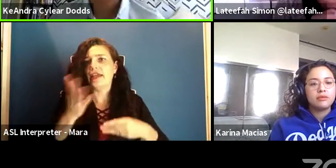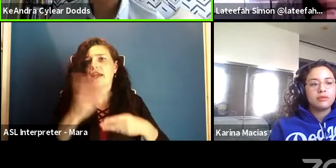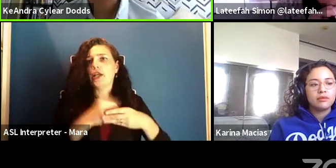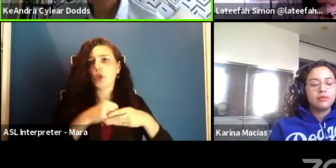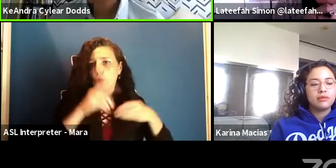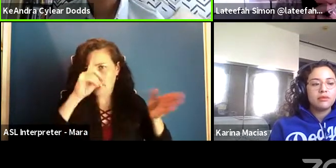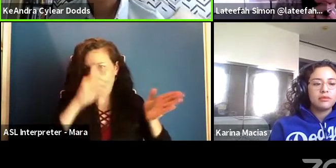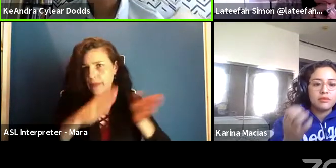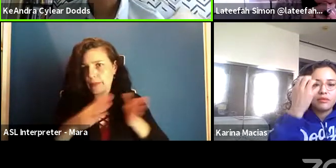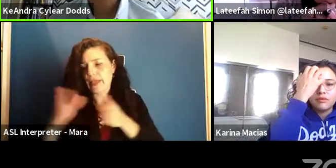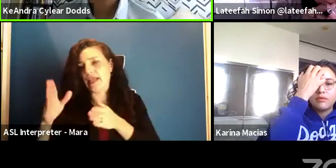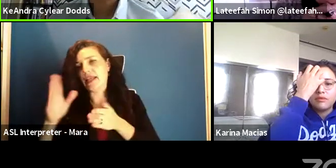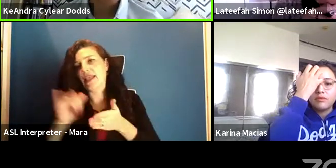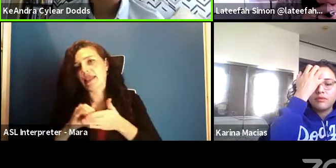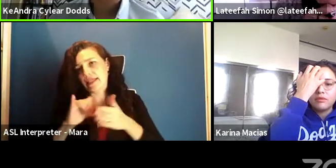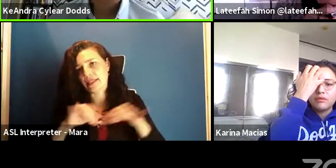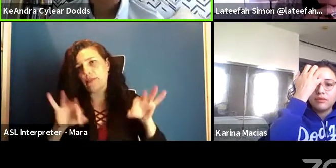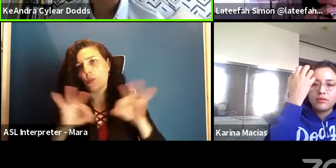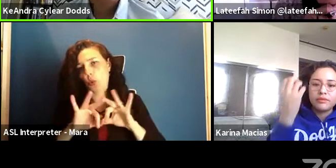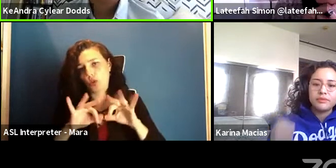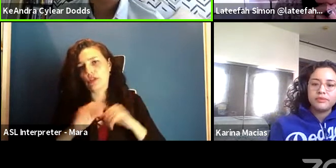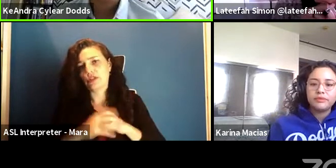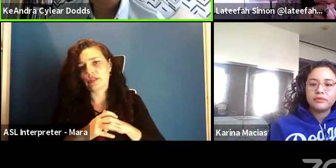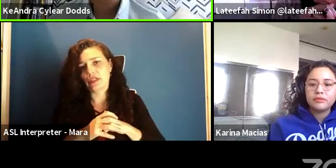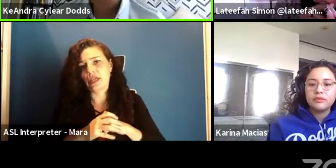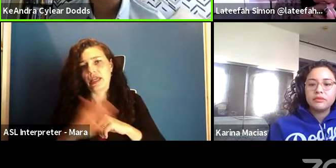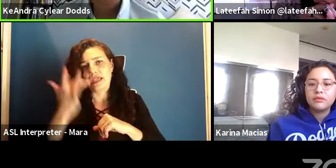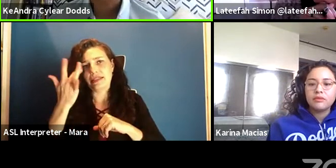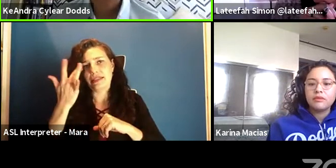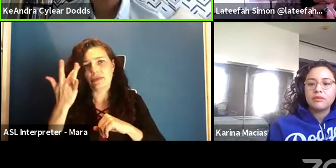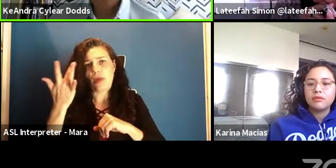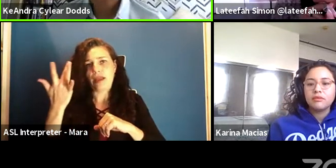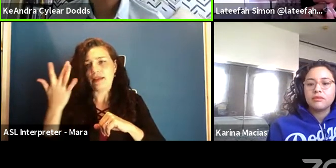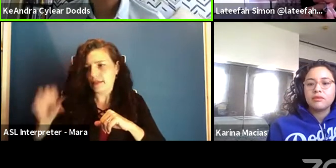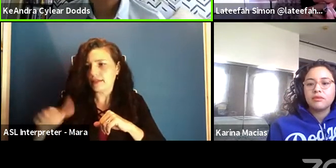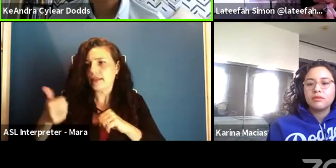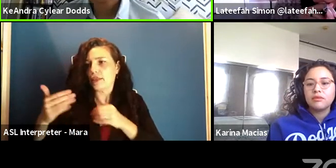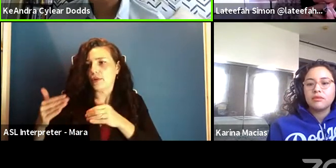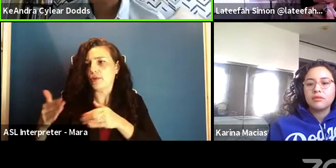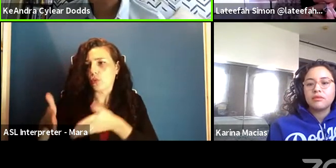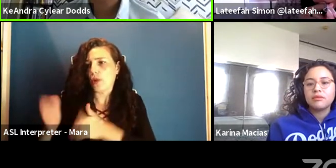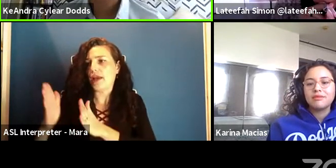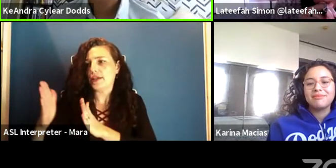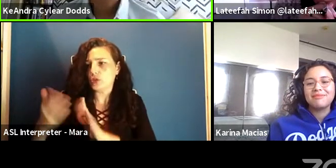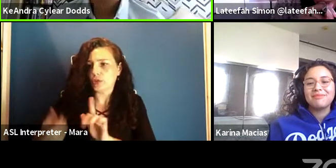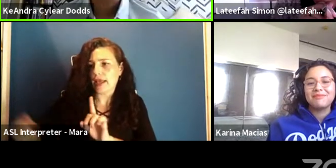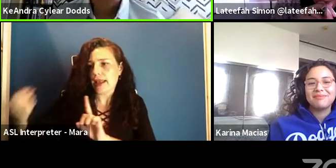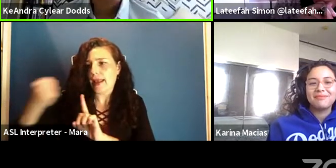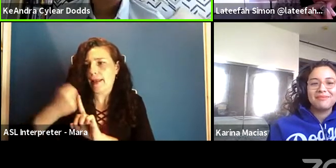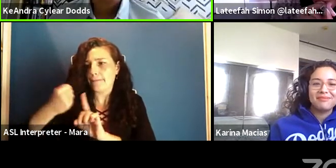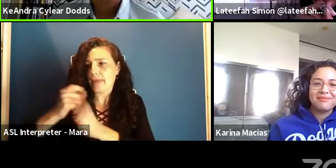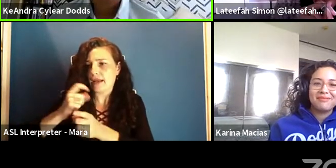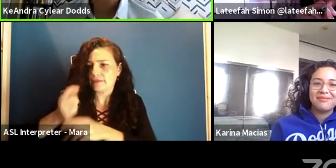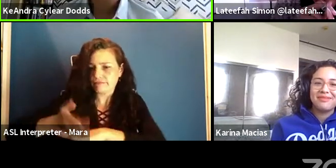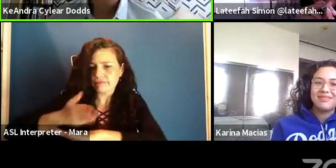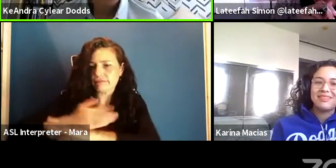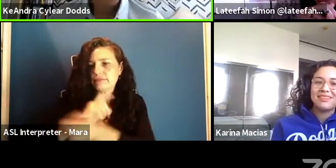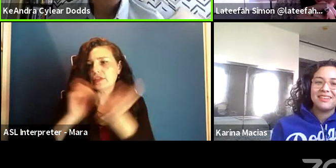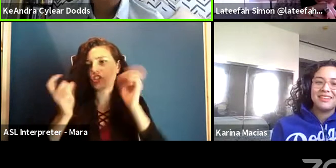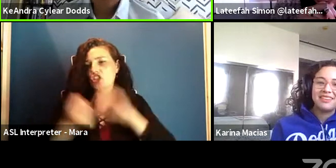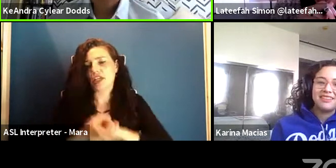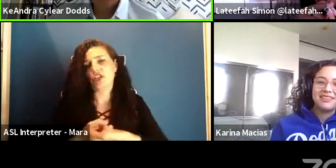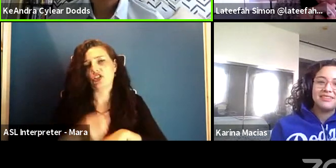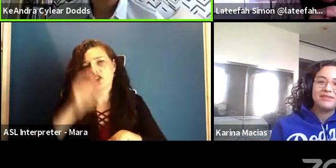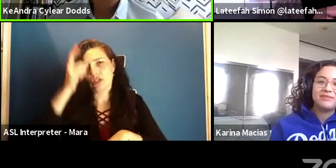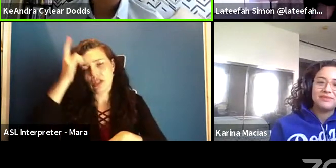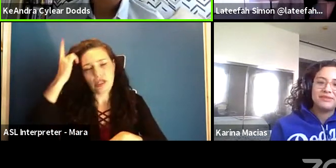also one way to impact this change, right? So whether it's, workforce development